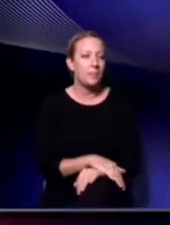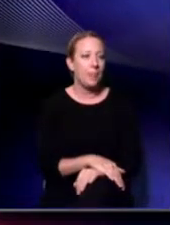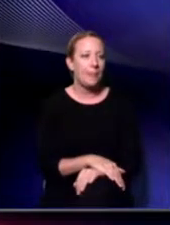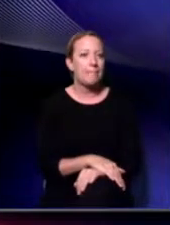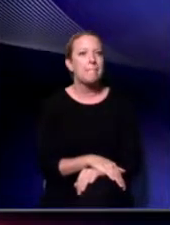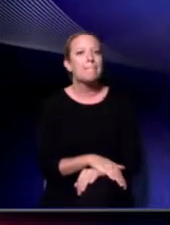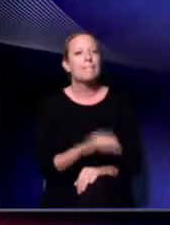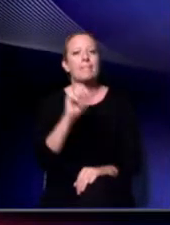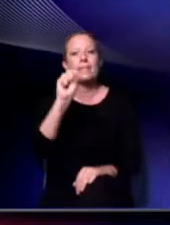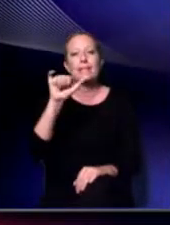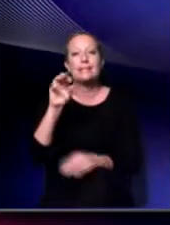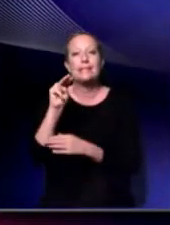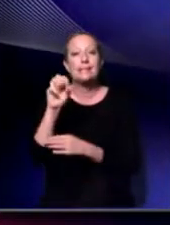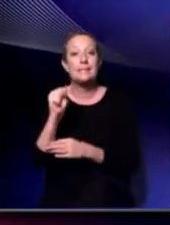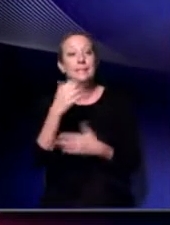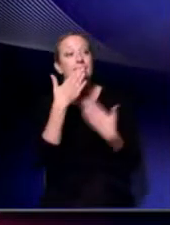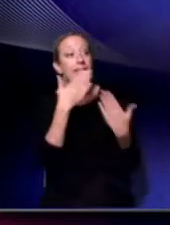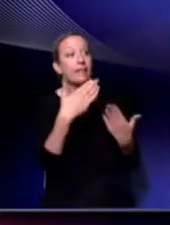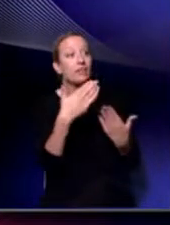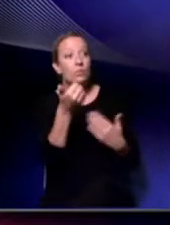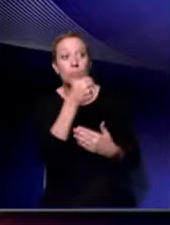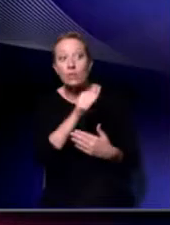Thank you. Any questions?